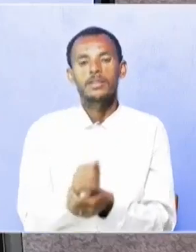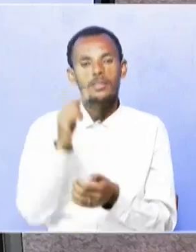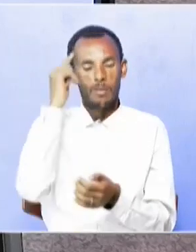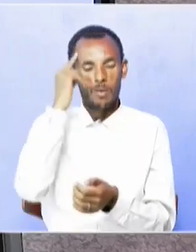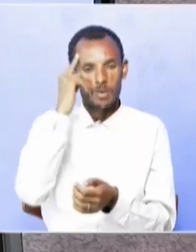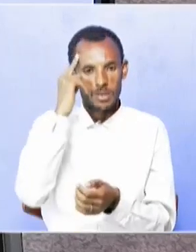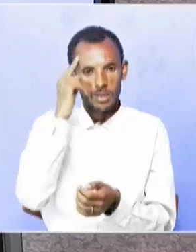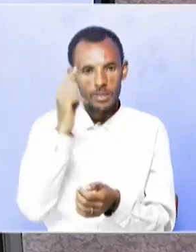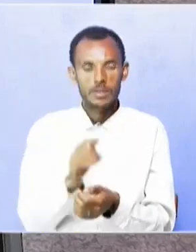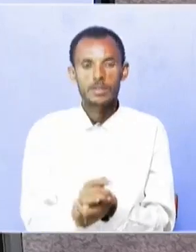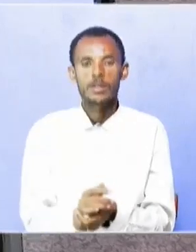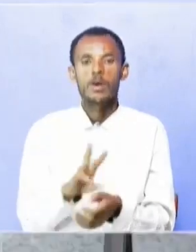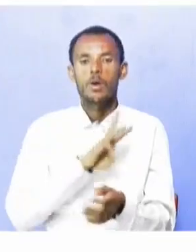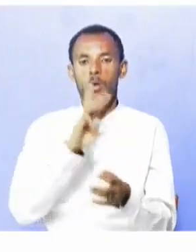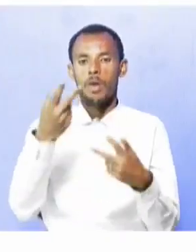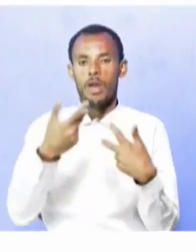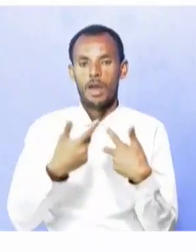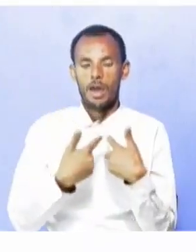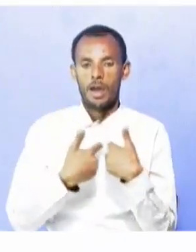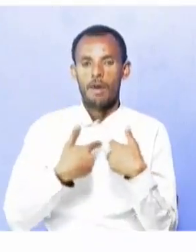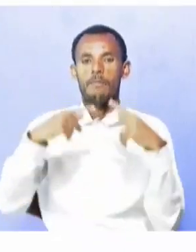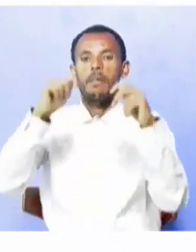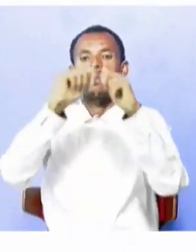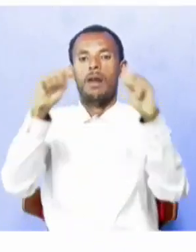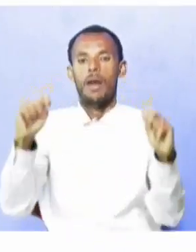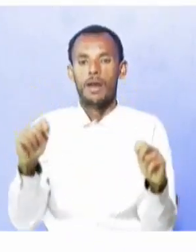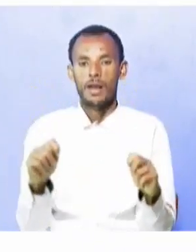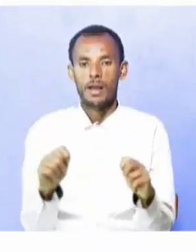Suppose we have a certain triangle